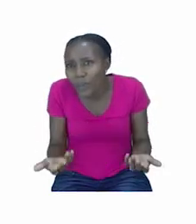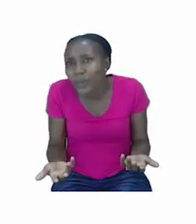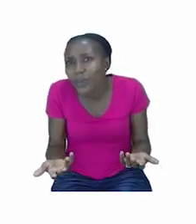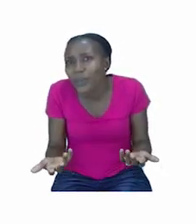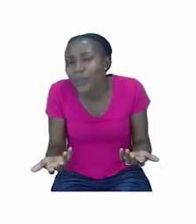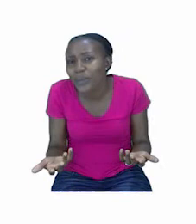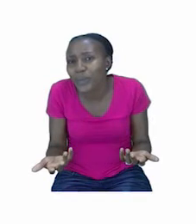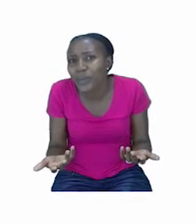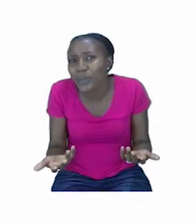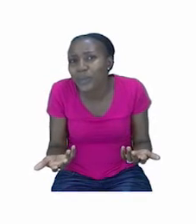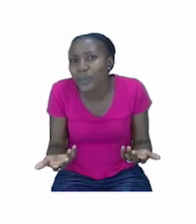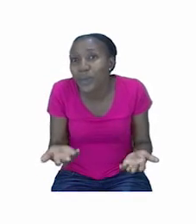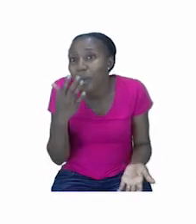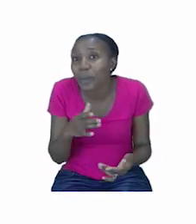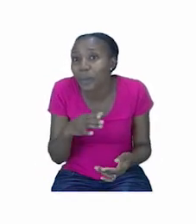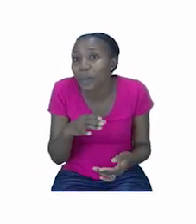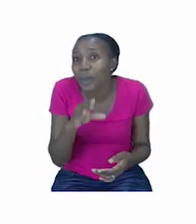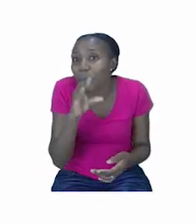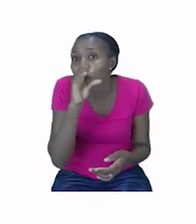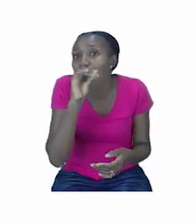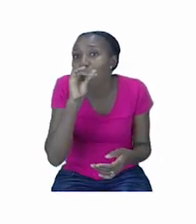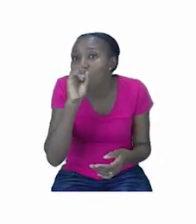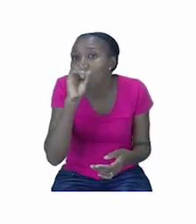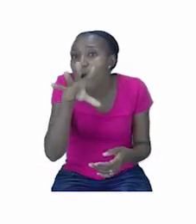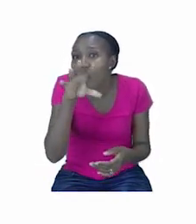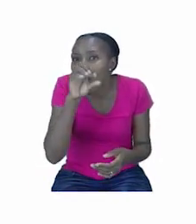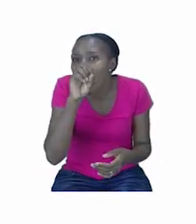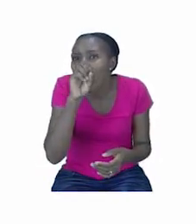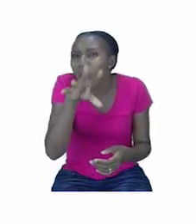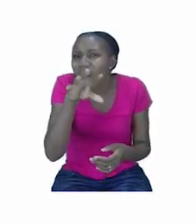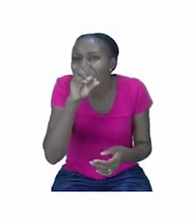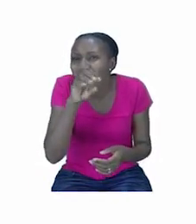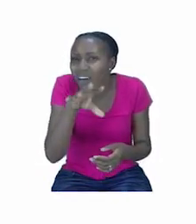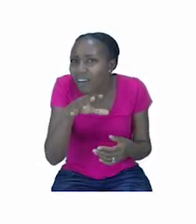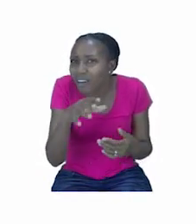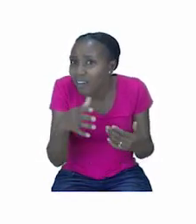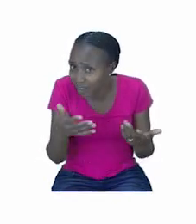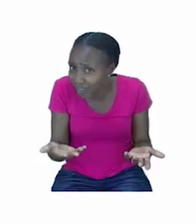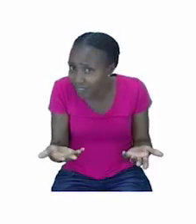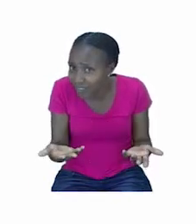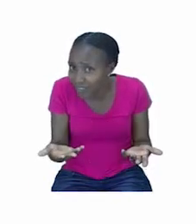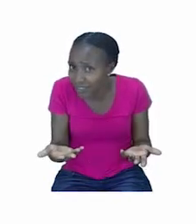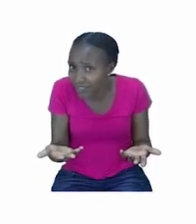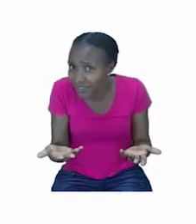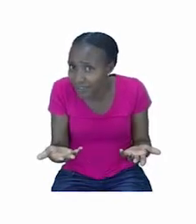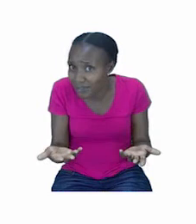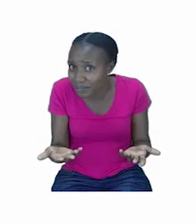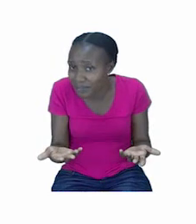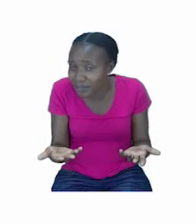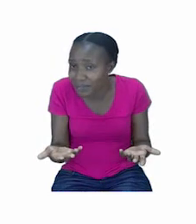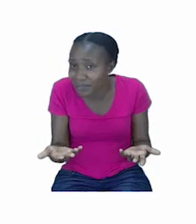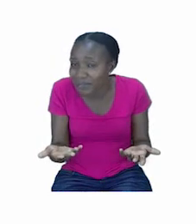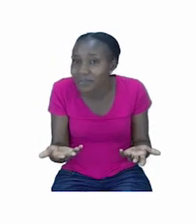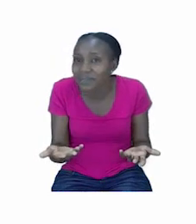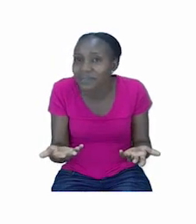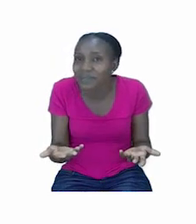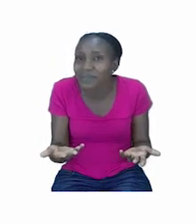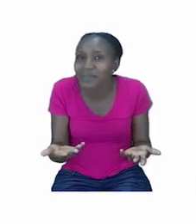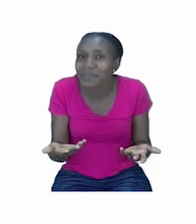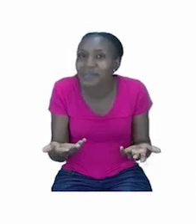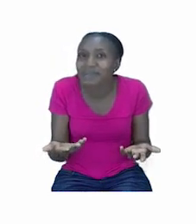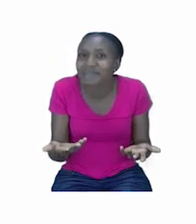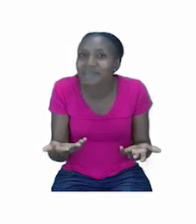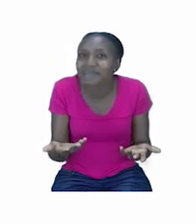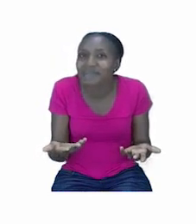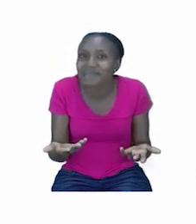puppy bark? Yes, it does. Everybody, let's bark like a puppy.